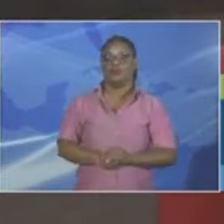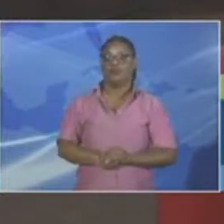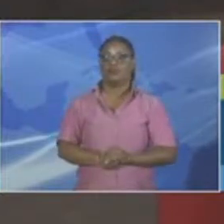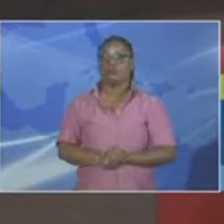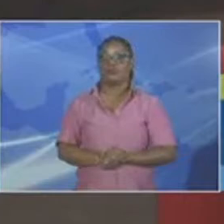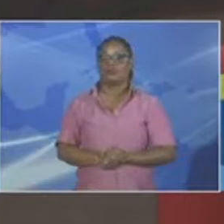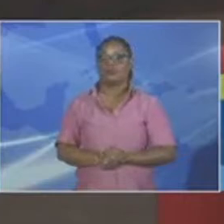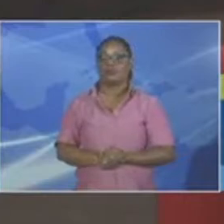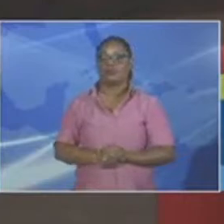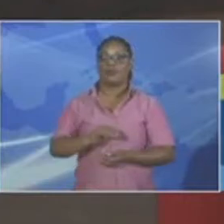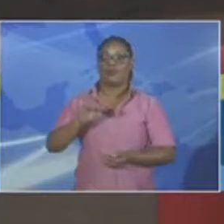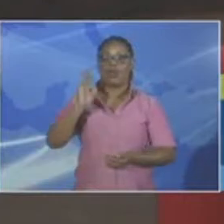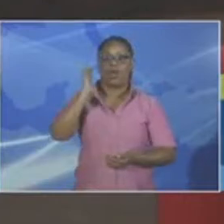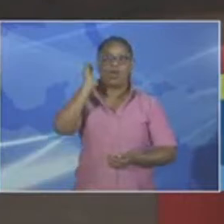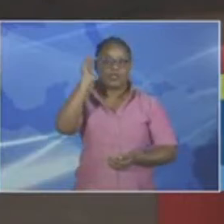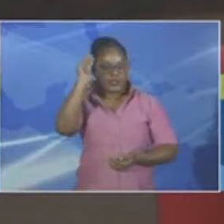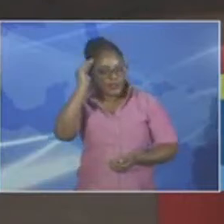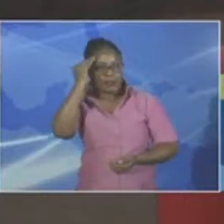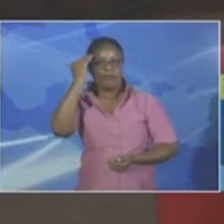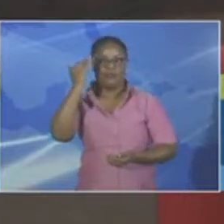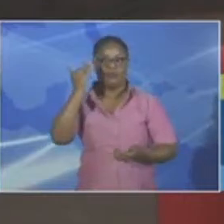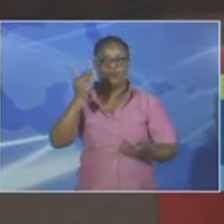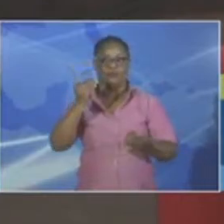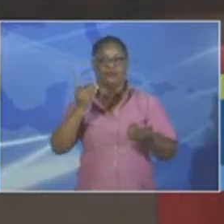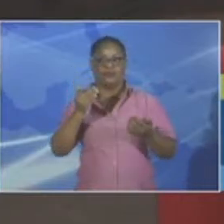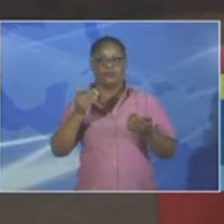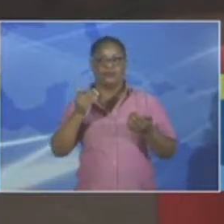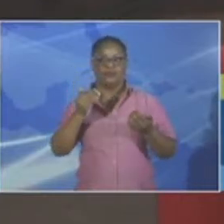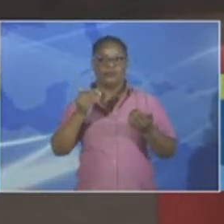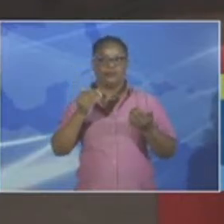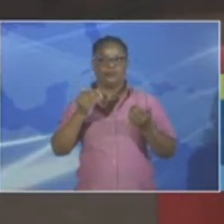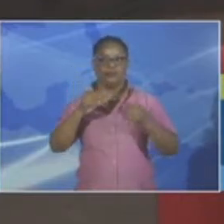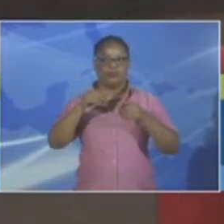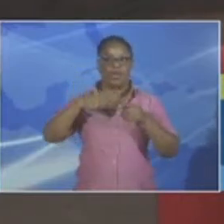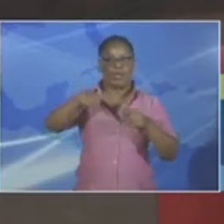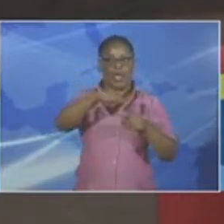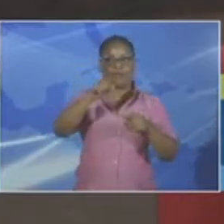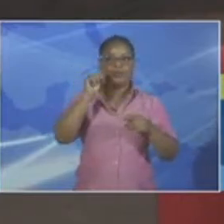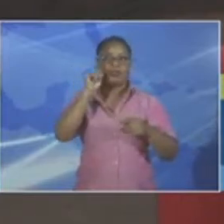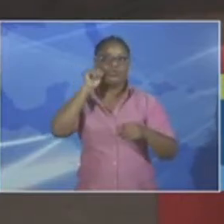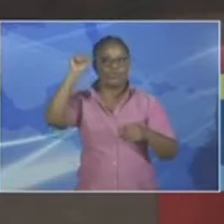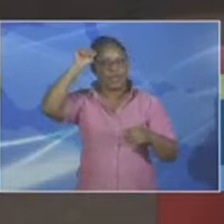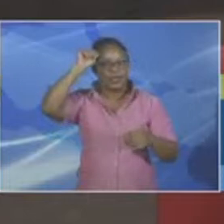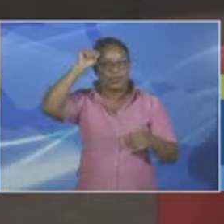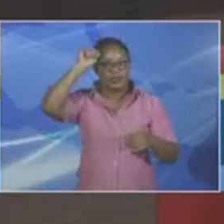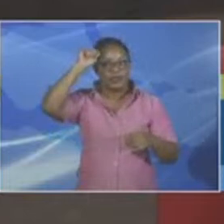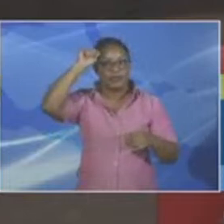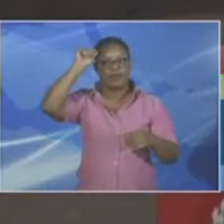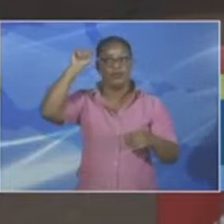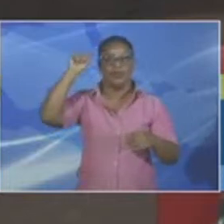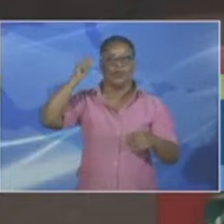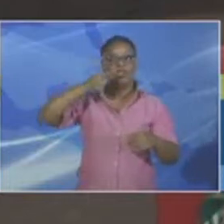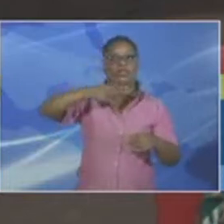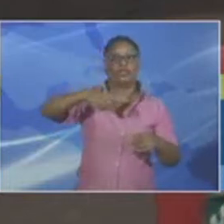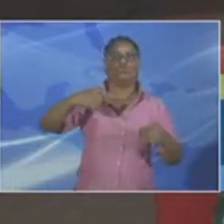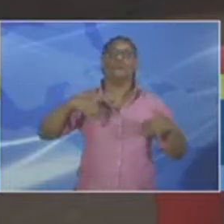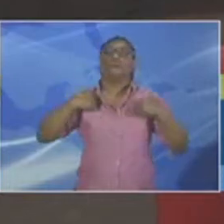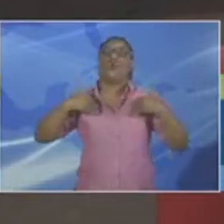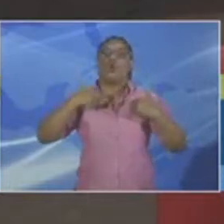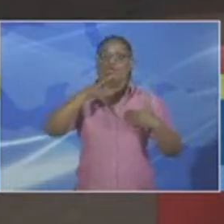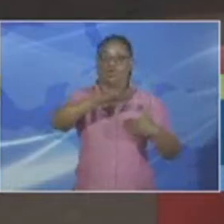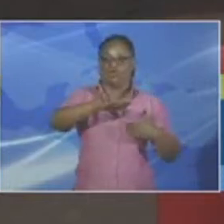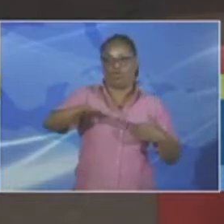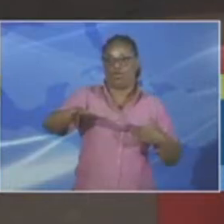small number of the teens and preteens have actually accepted the vaccines? What would be the next thing